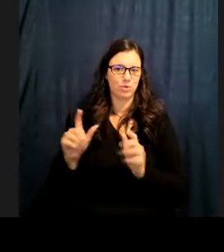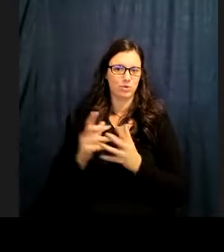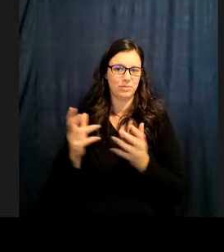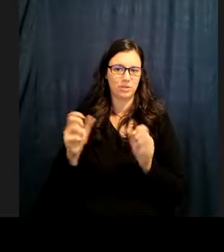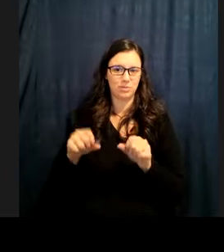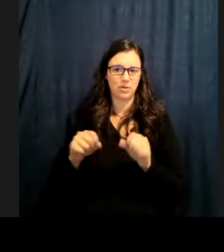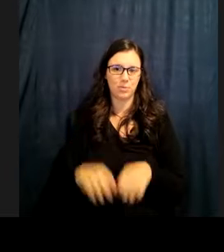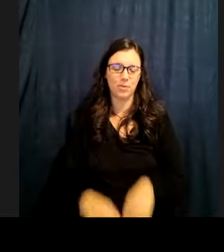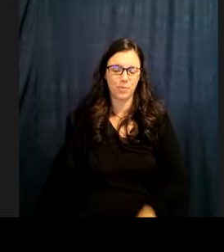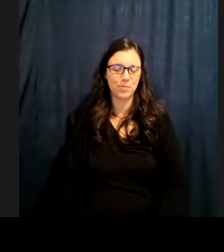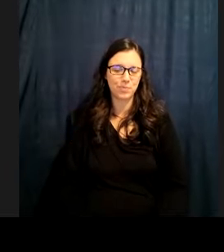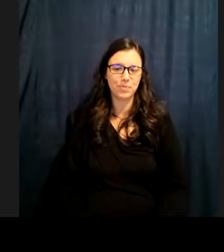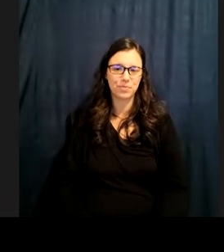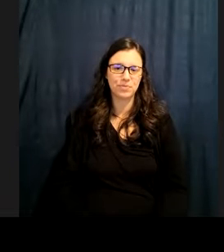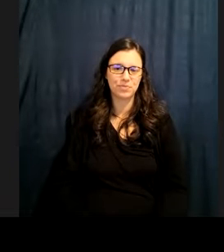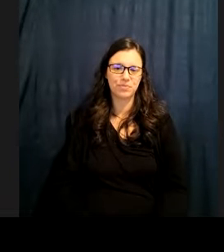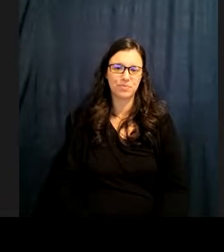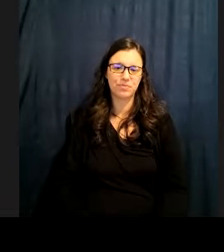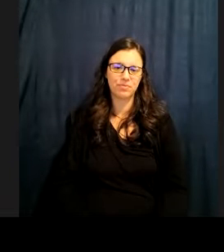it to go.